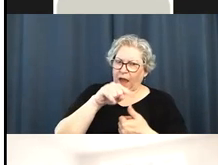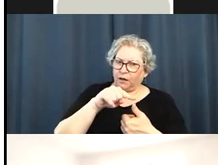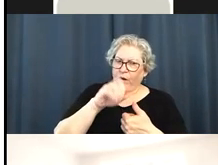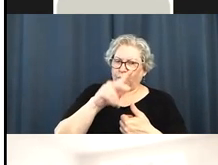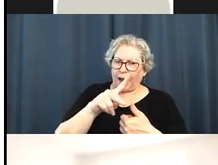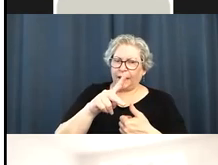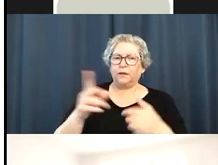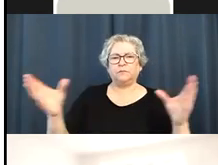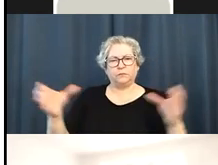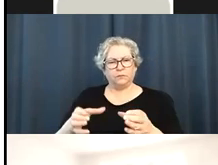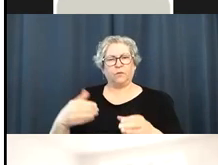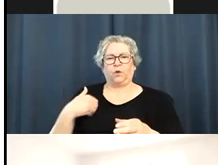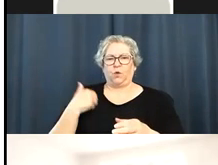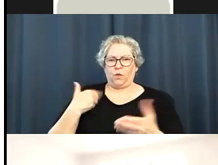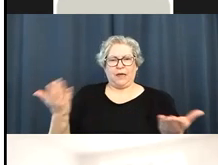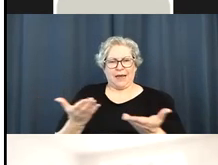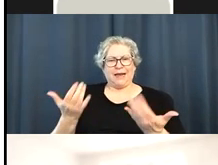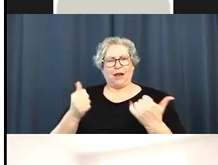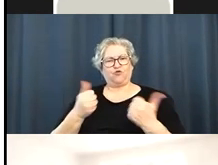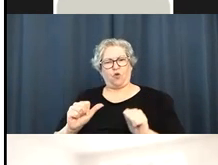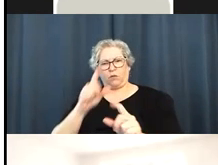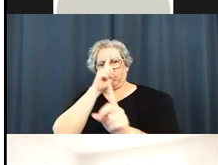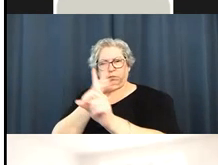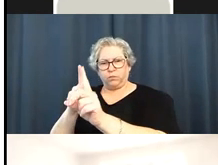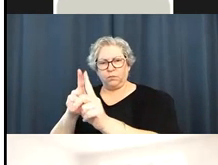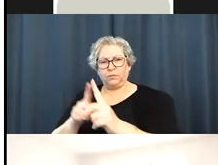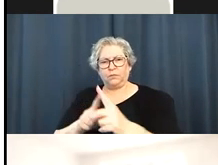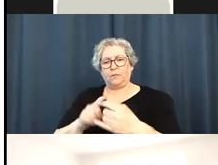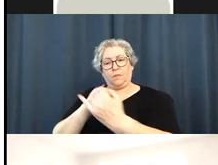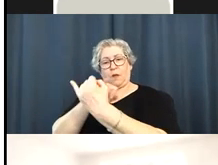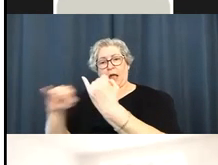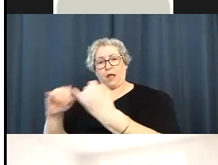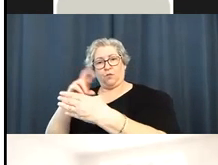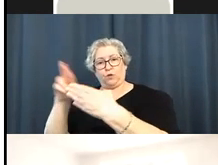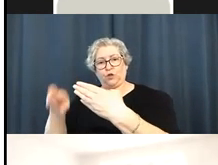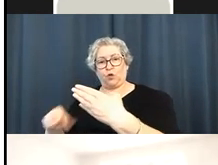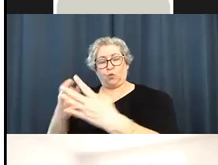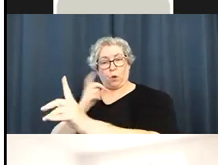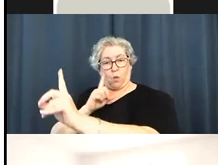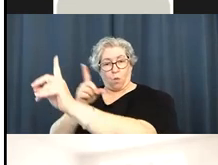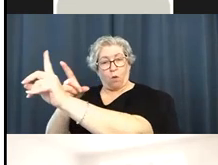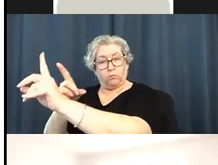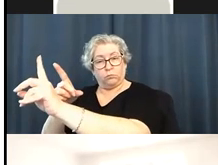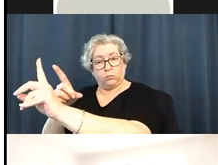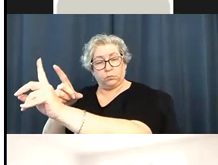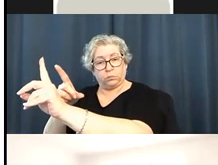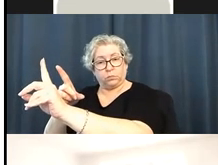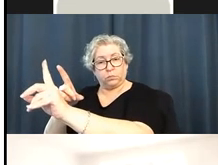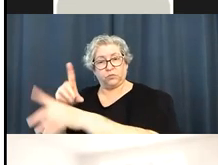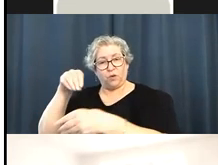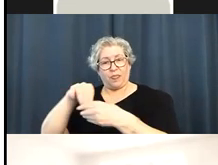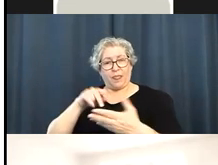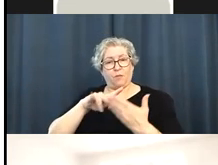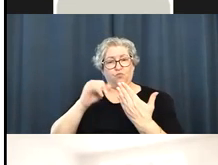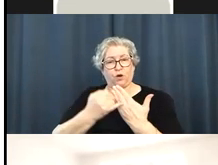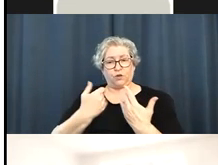brought a group of youth in here and we want you to try to do this. Here's the outcomes that we are looking for within this project or within the